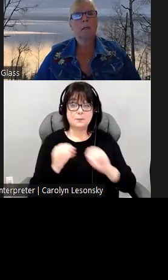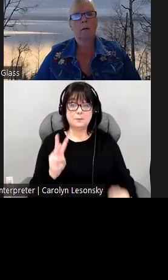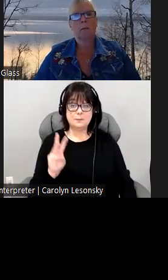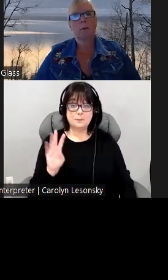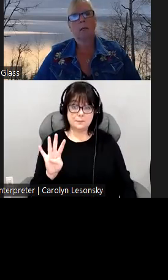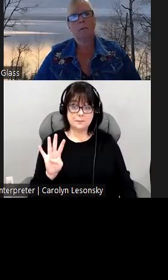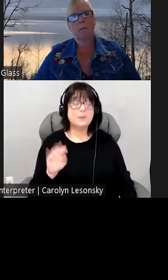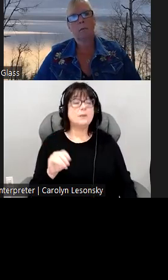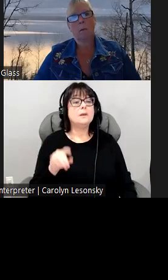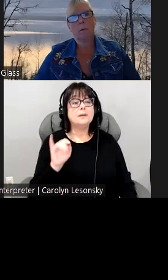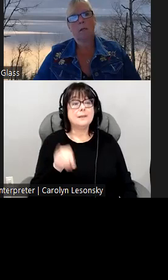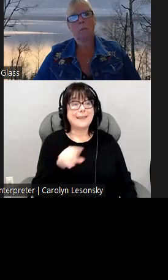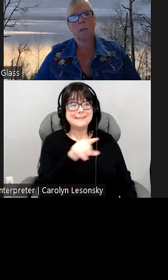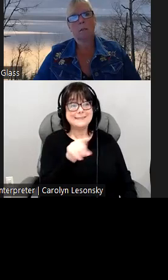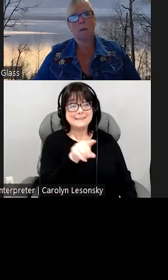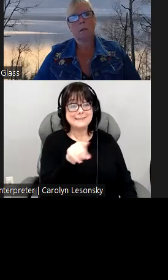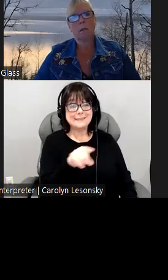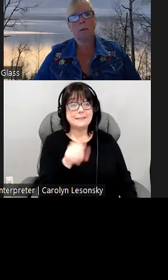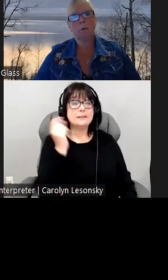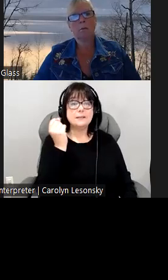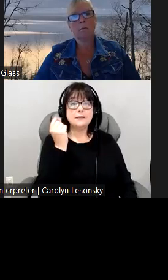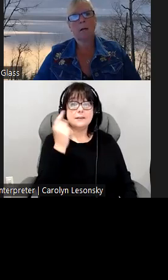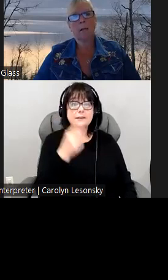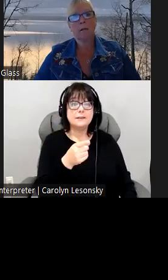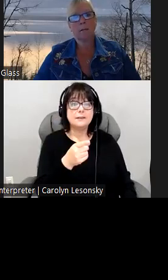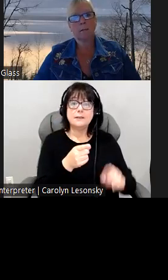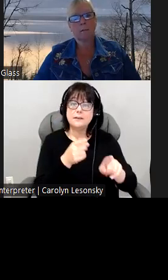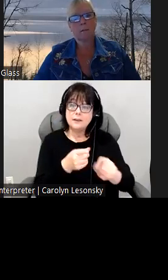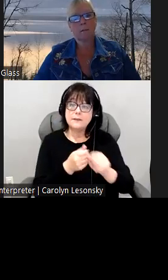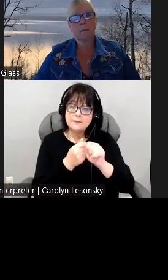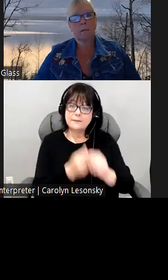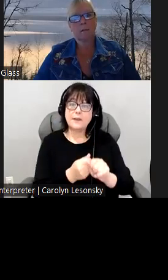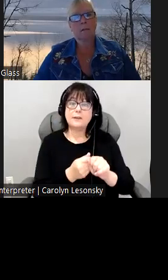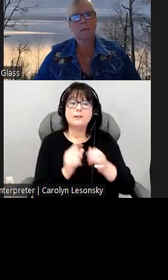look at that report, you have to remember that it's based on closed files.